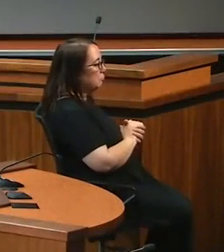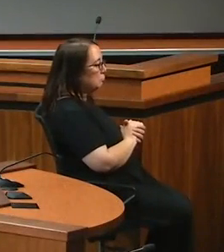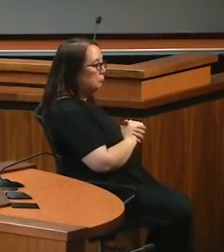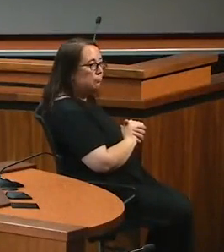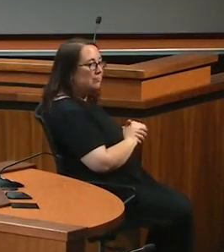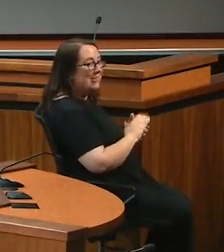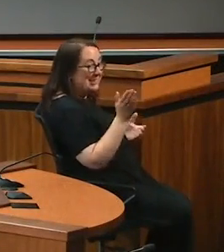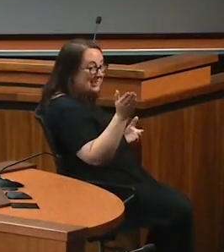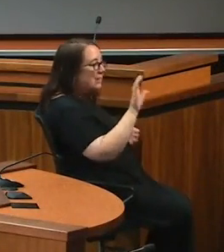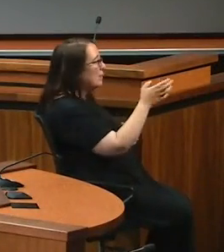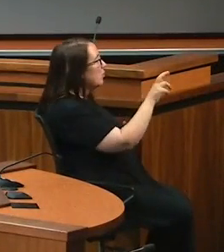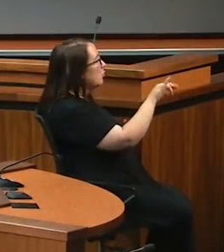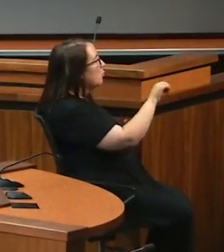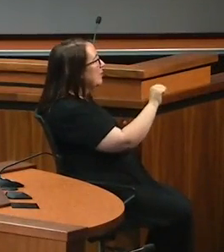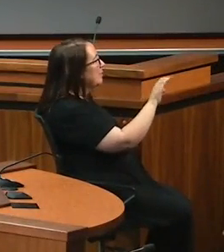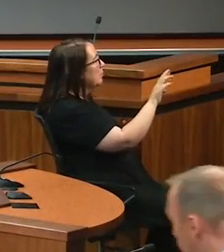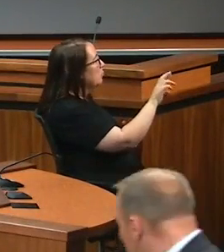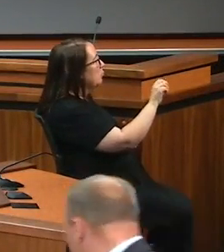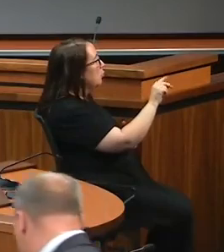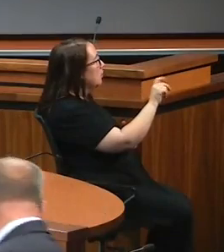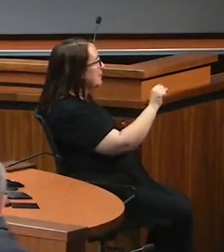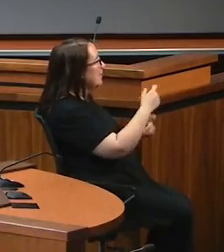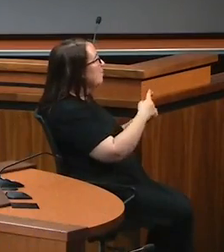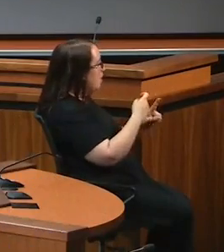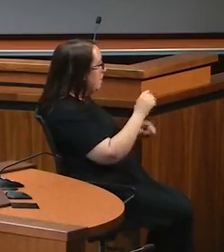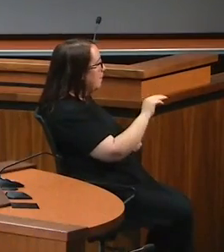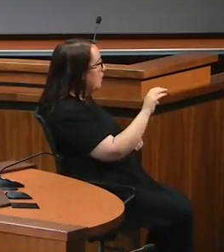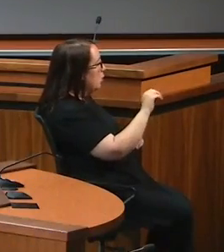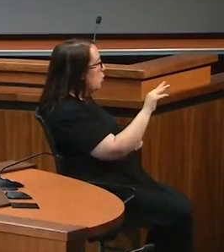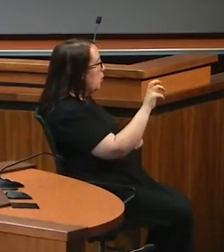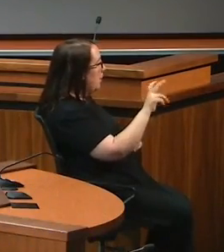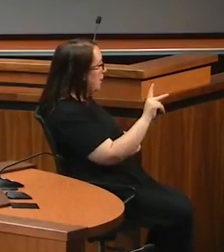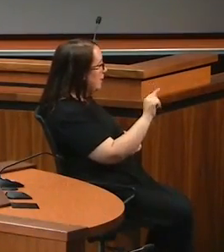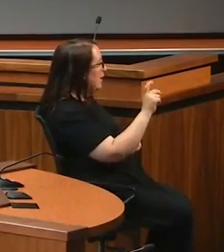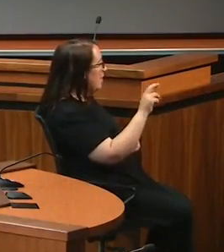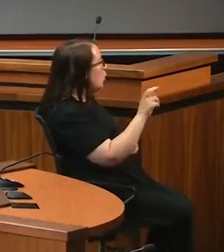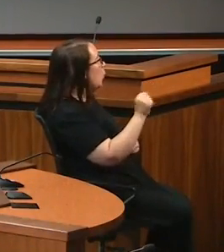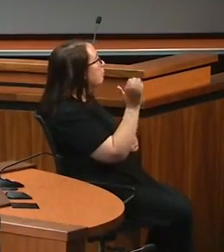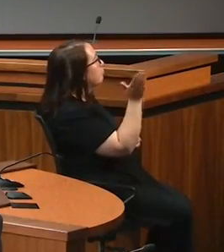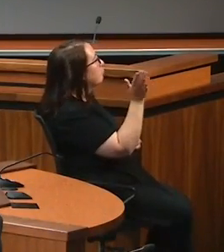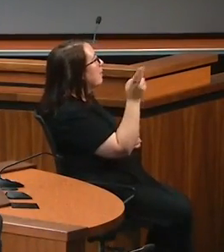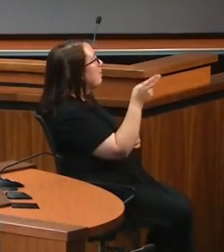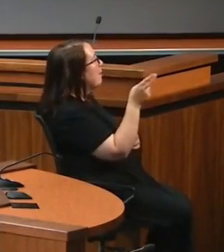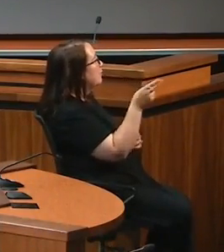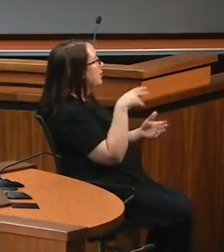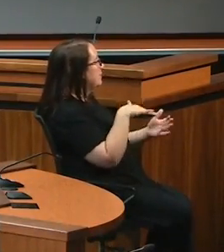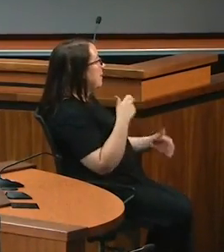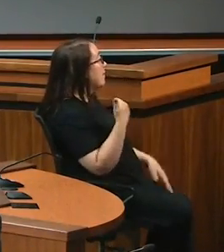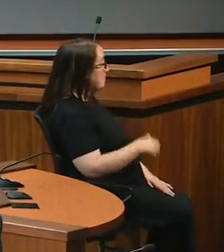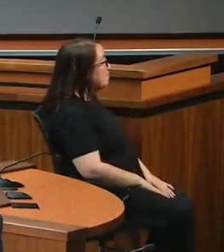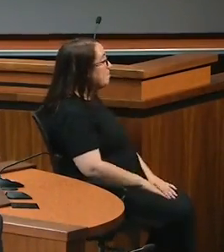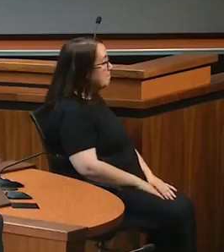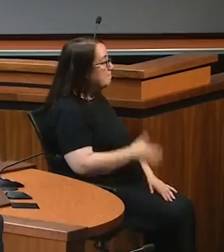Chris Brooks from McCormick Taylor will present the H&H study. Thank you,